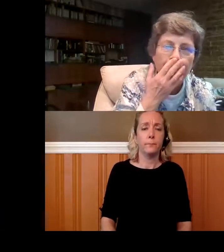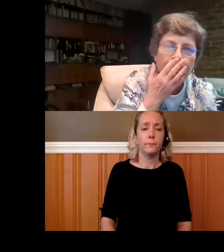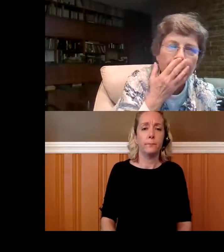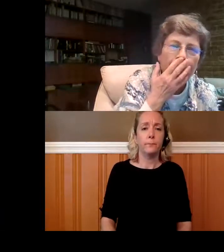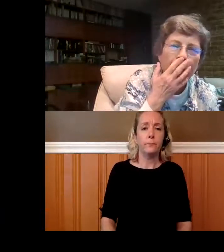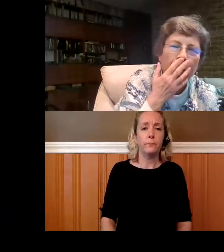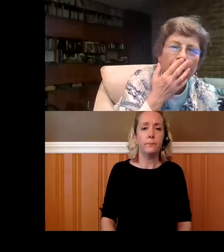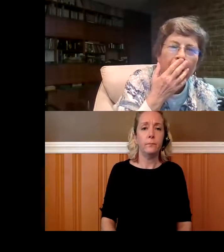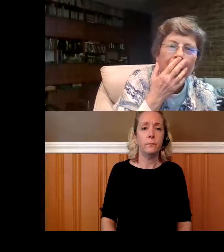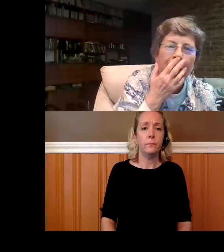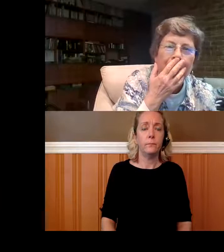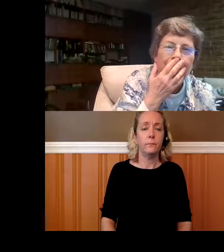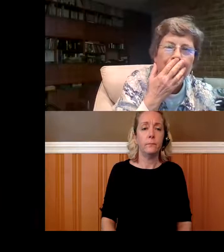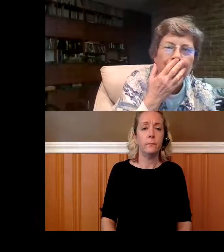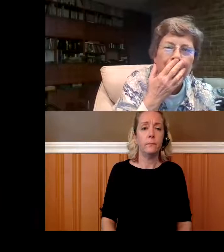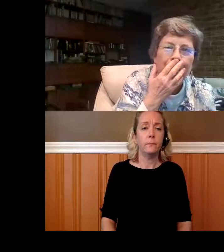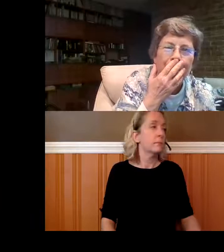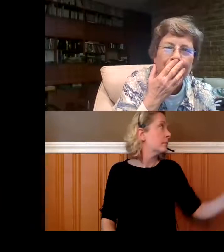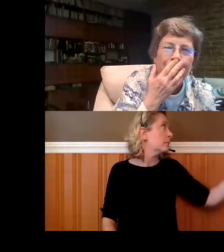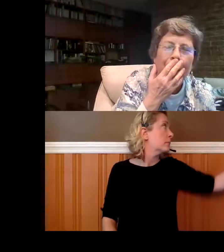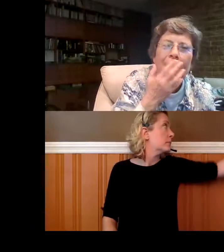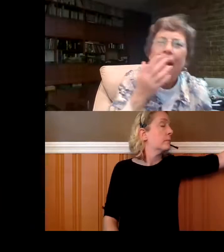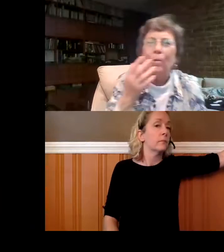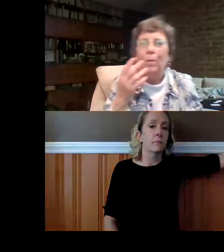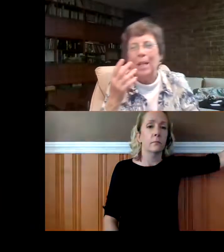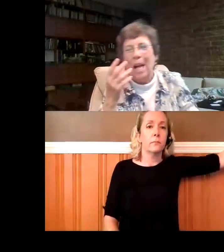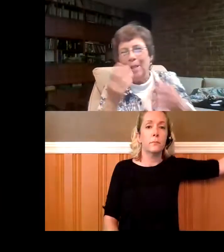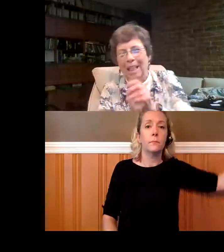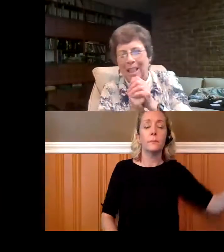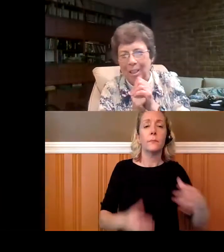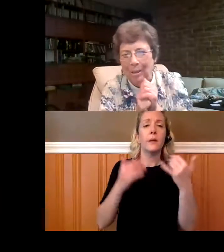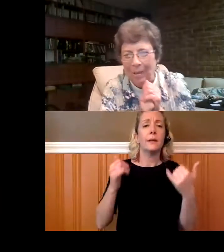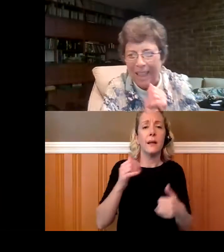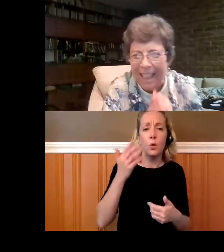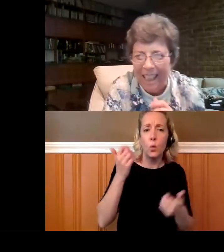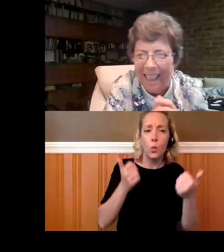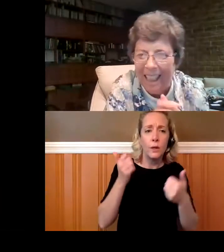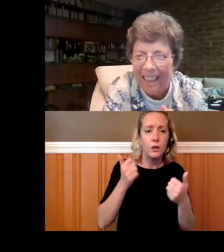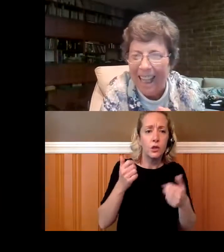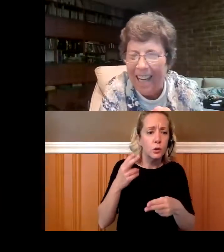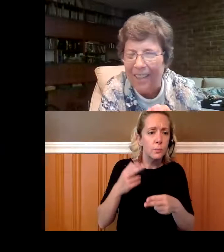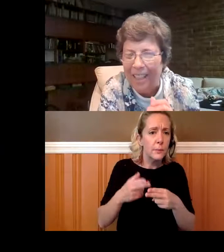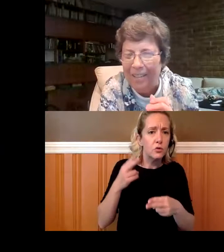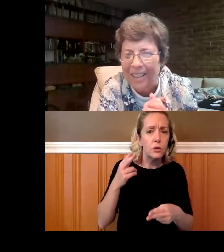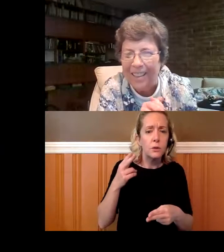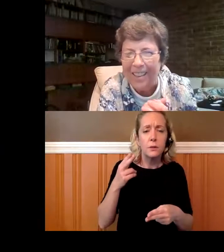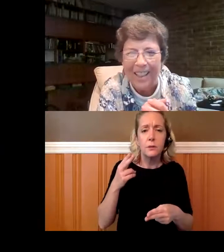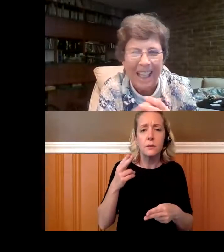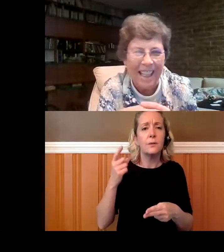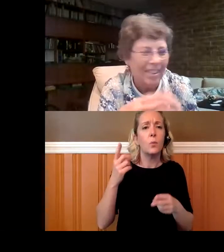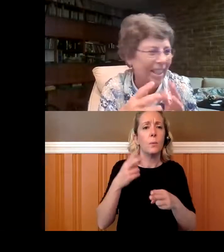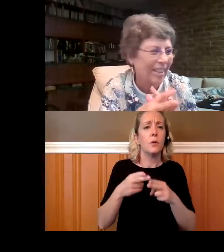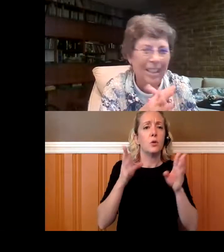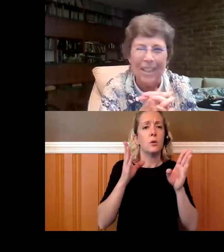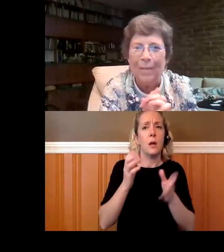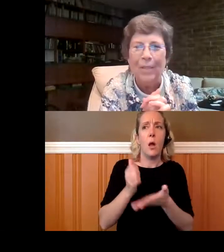Now we're going to get to, who was it? I think, I forget who was it, Kathy or Karen? Somebody was talking about preparing the public ahead